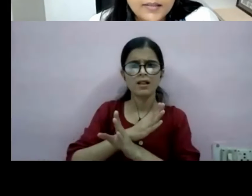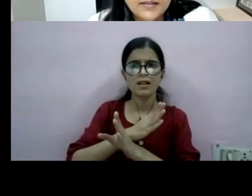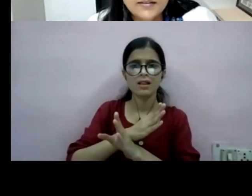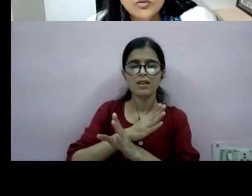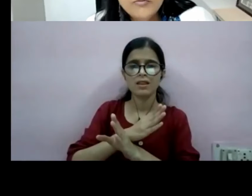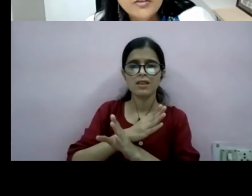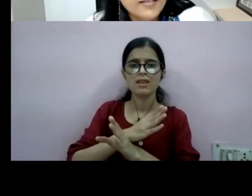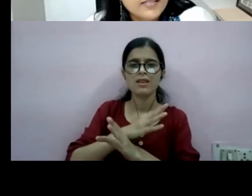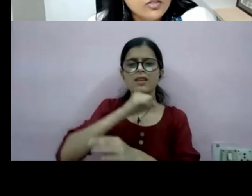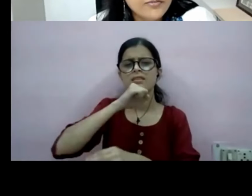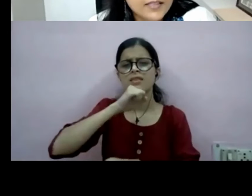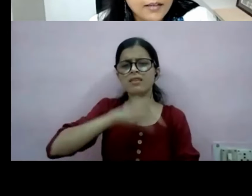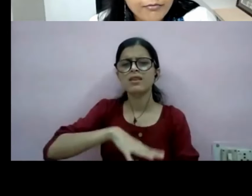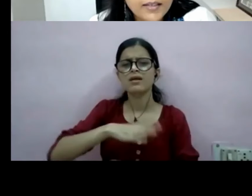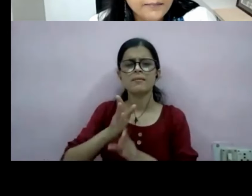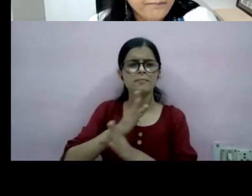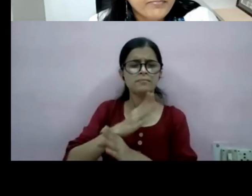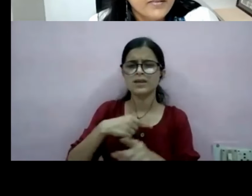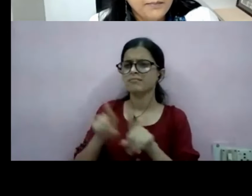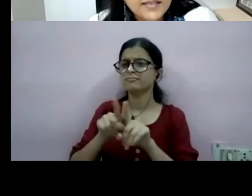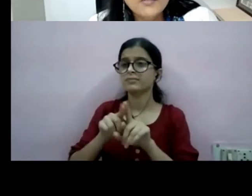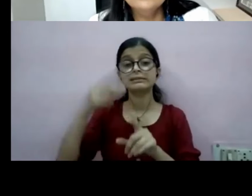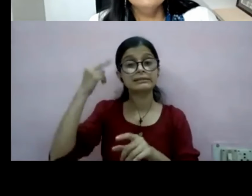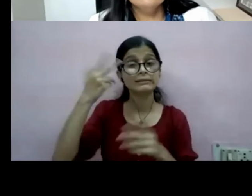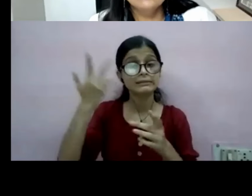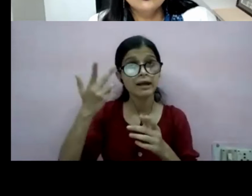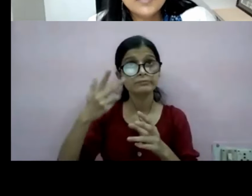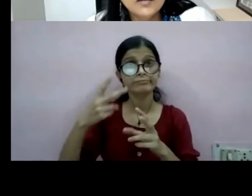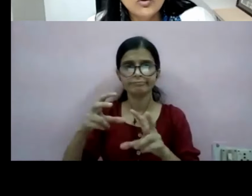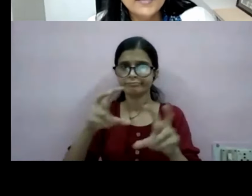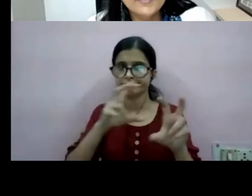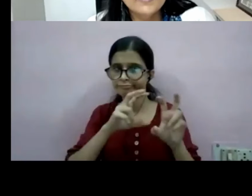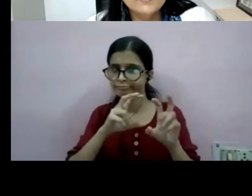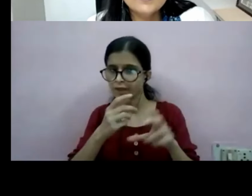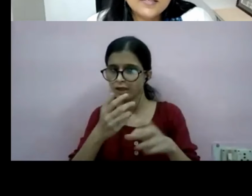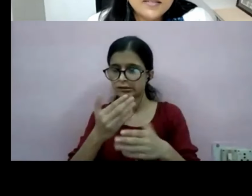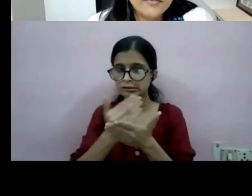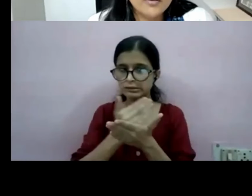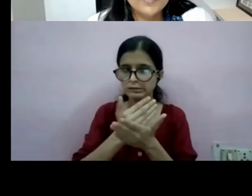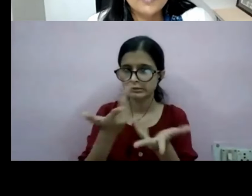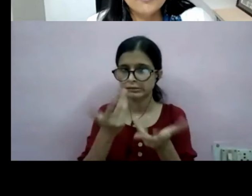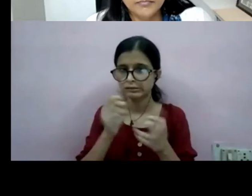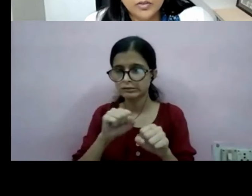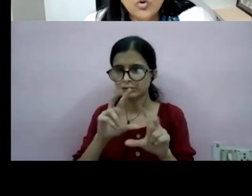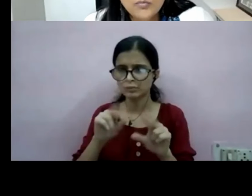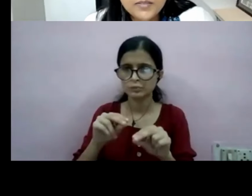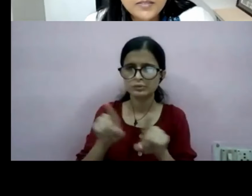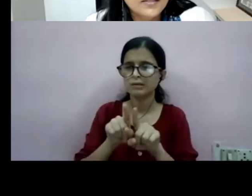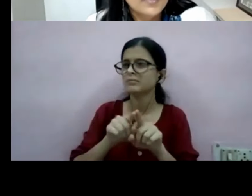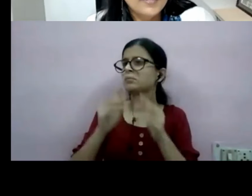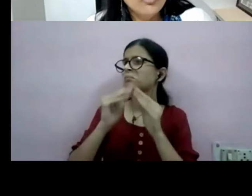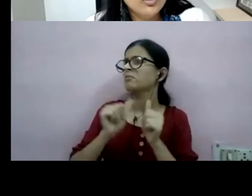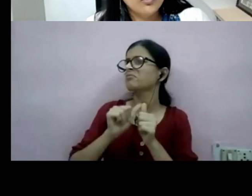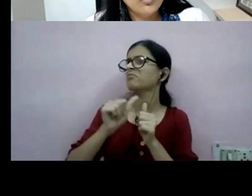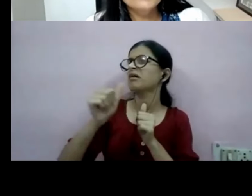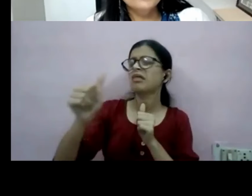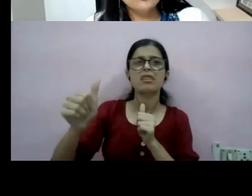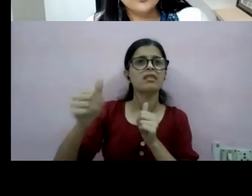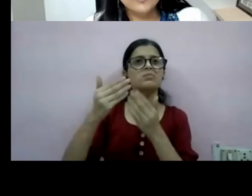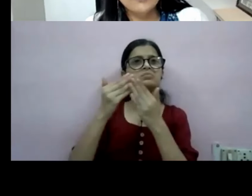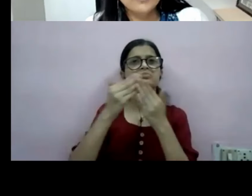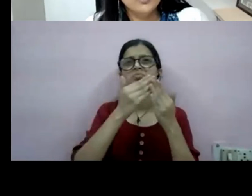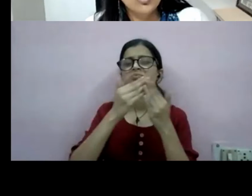menarche, for reasons of safety, particularly if schools are located a distance from their homes and would require